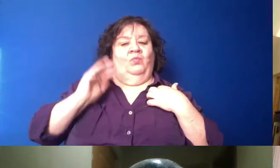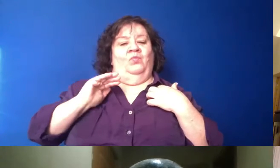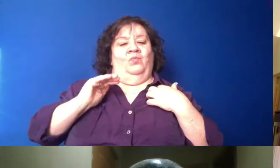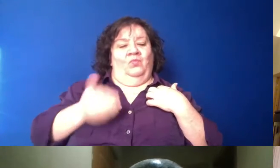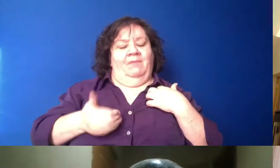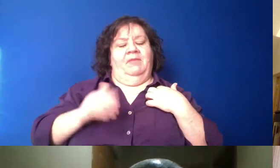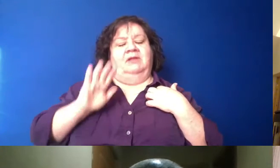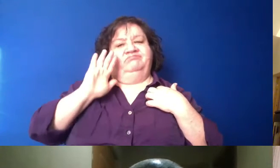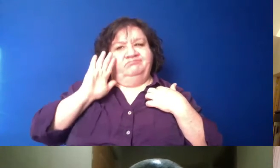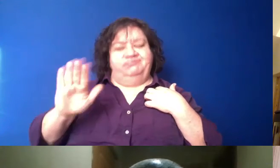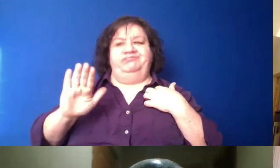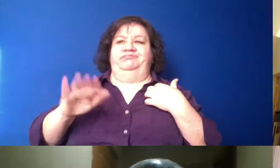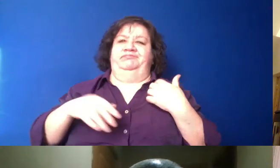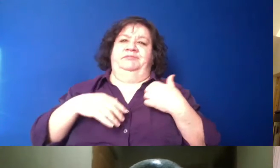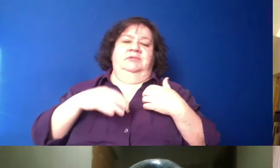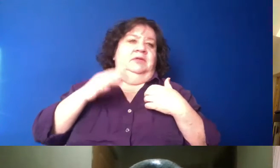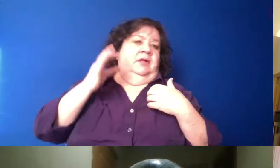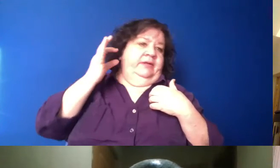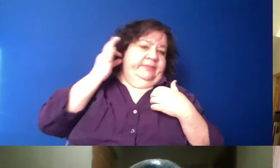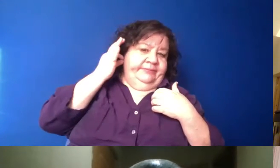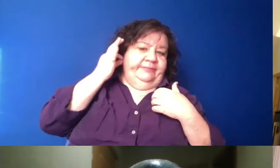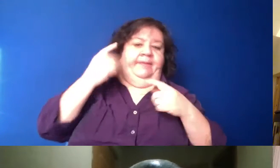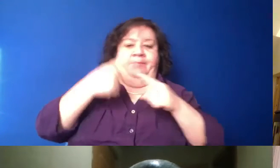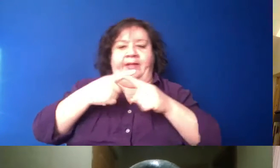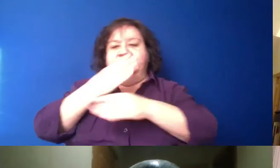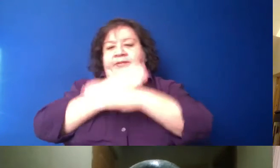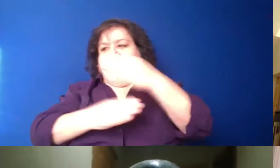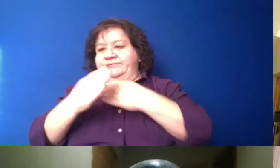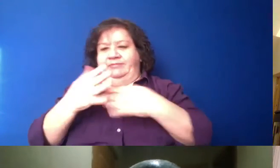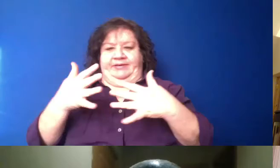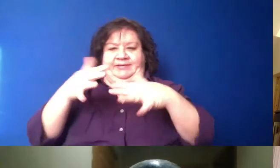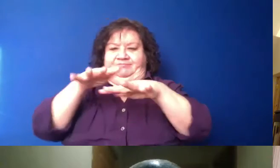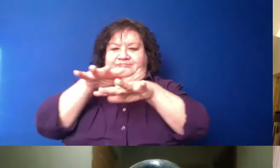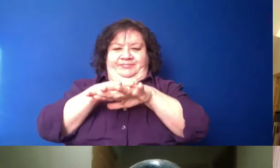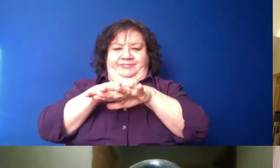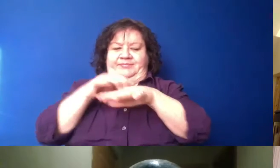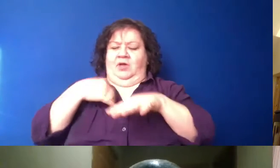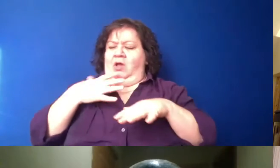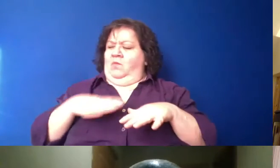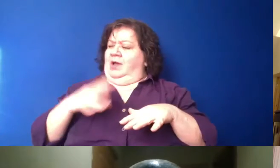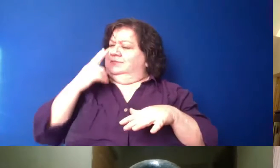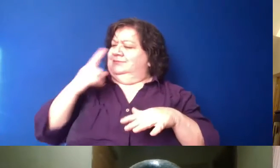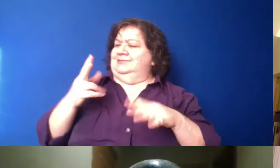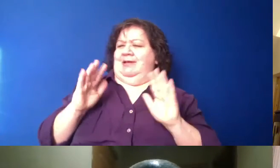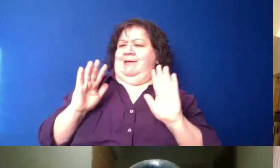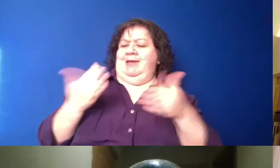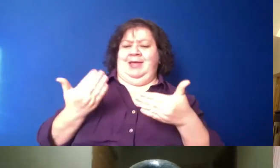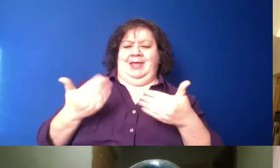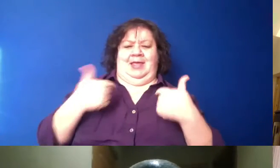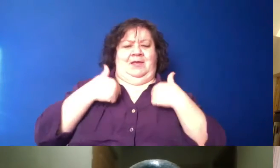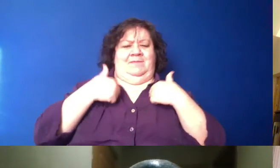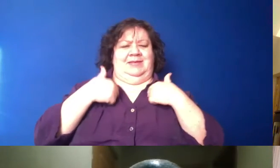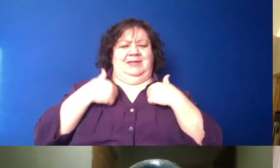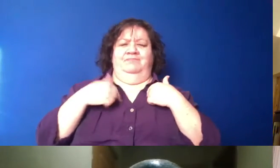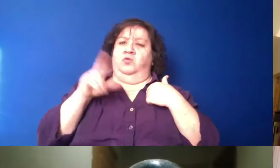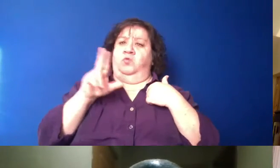the UNSR. I'm very taken with its thesis about the hidden